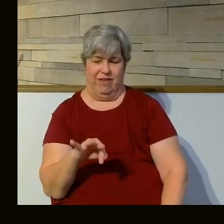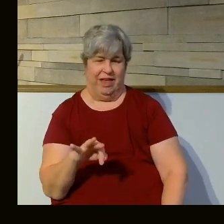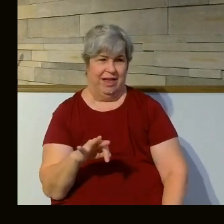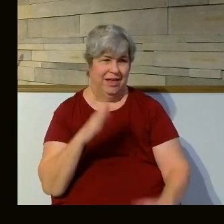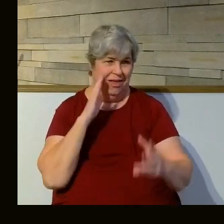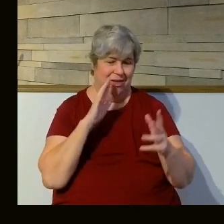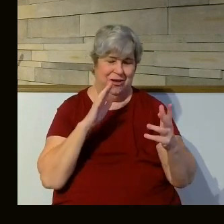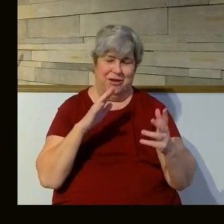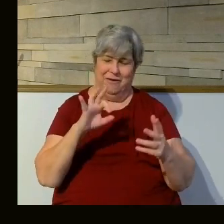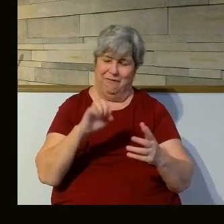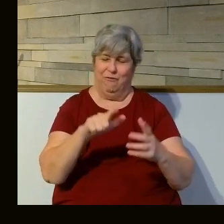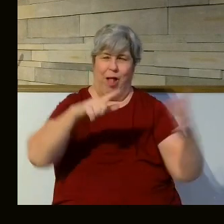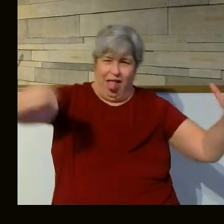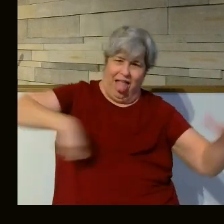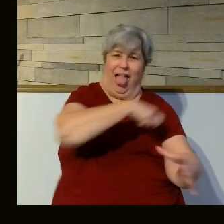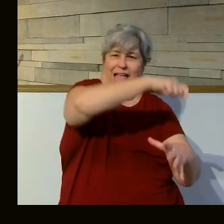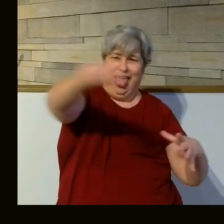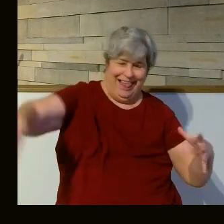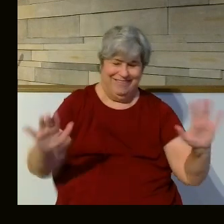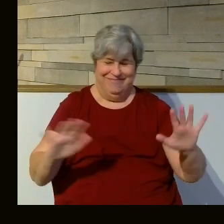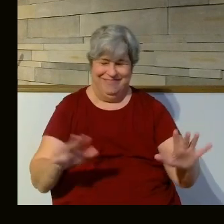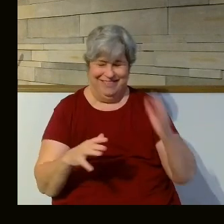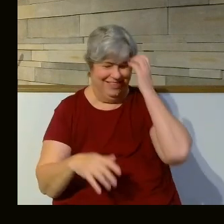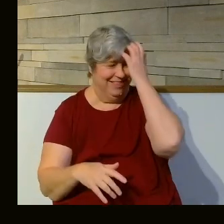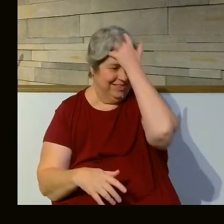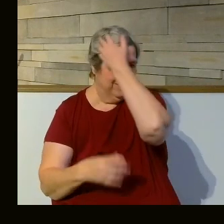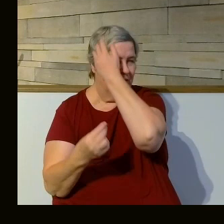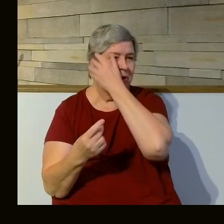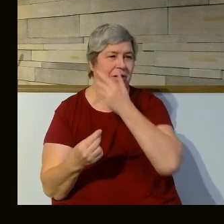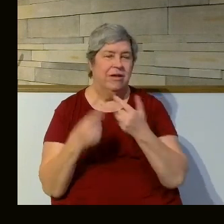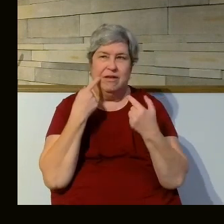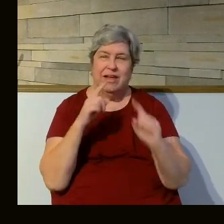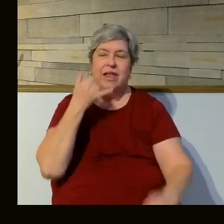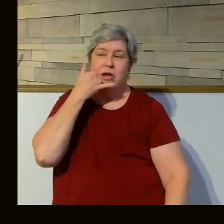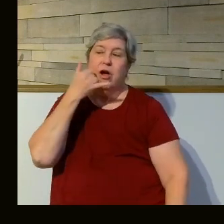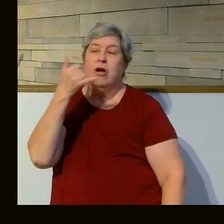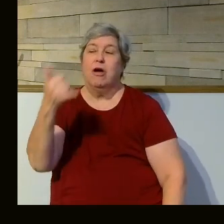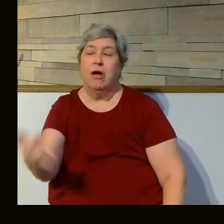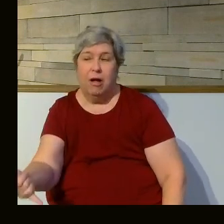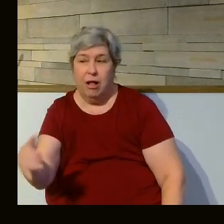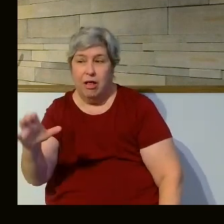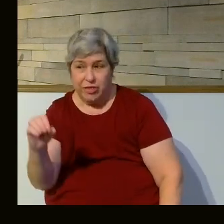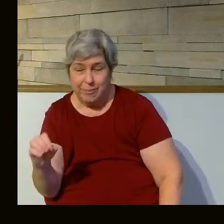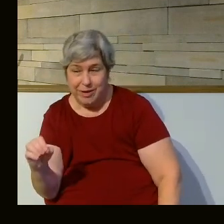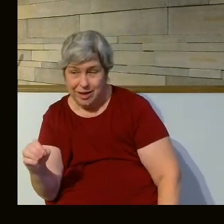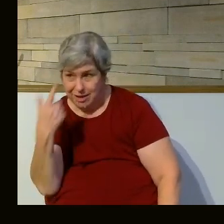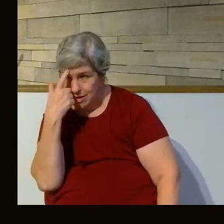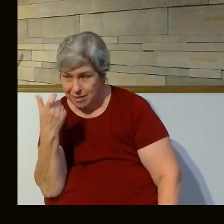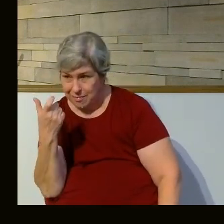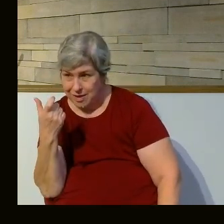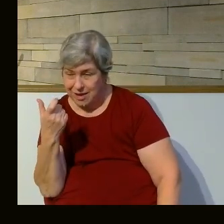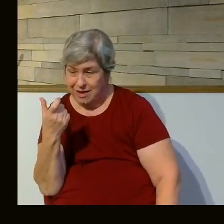foil around your house 3 times, right? Okay, that's what we do. Yeah. You finally call the company, because it